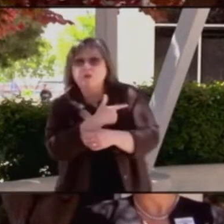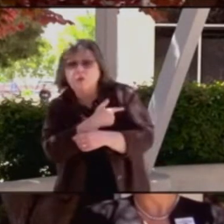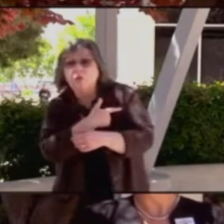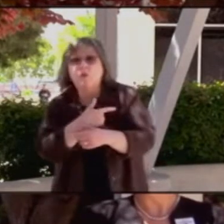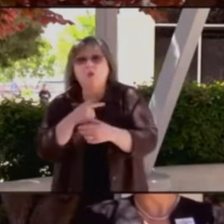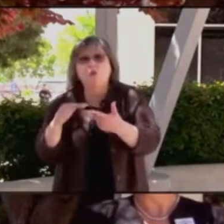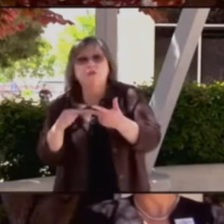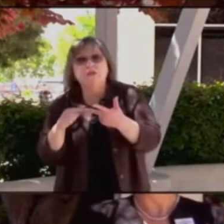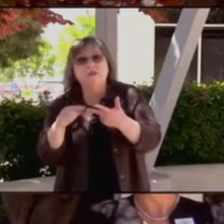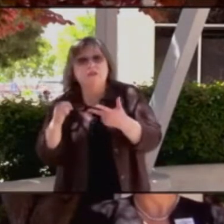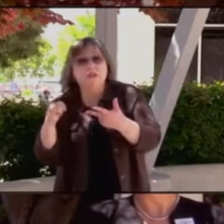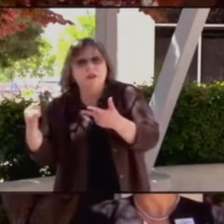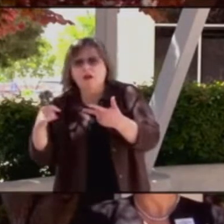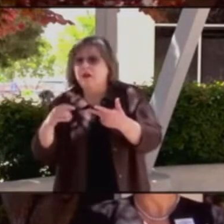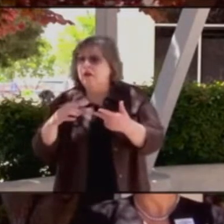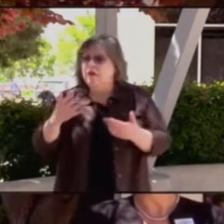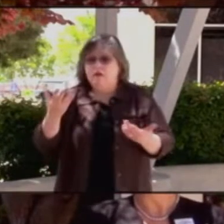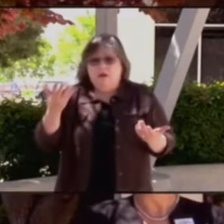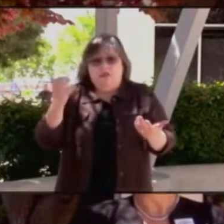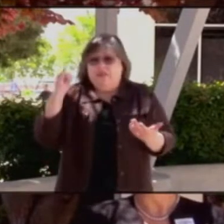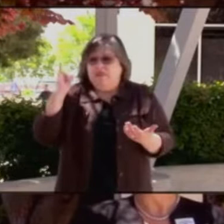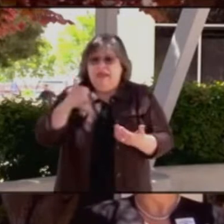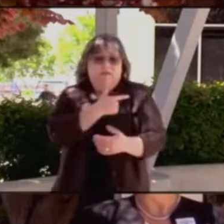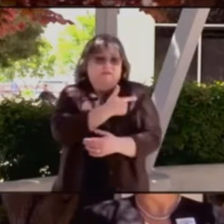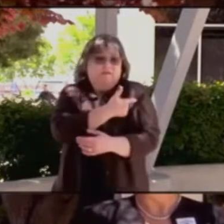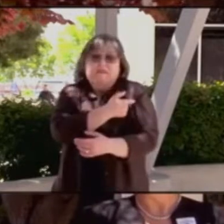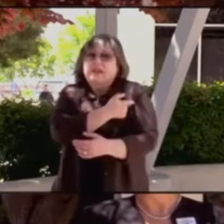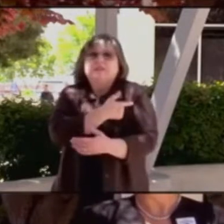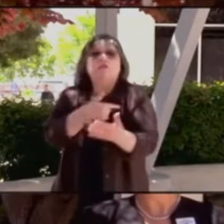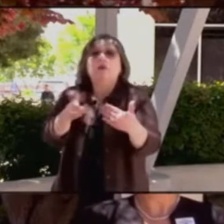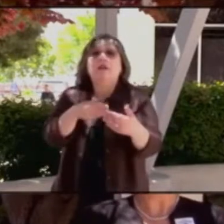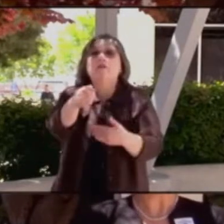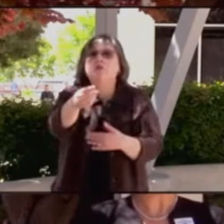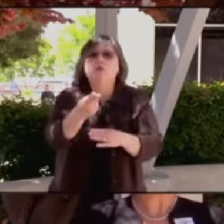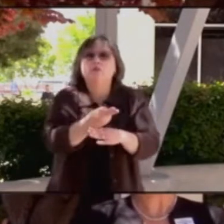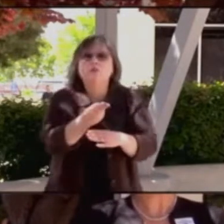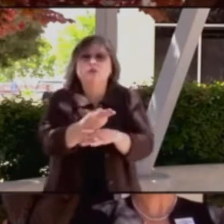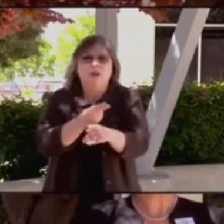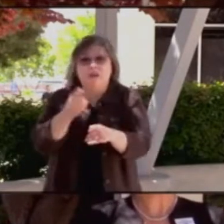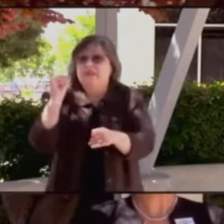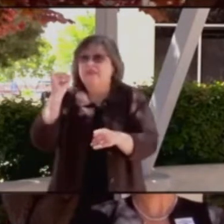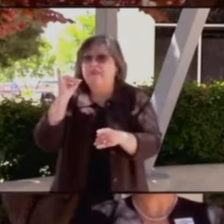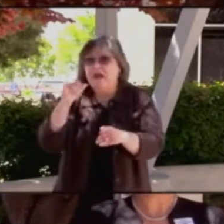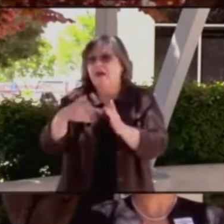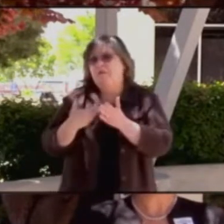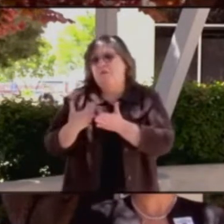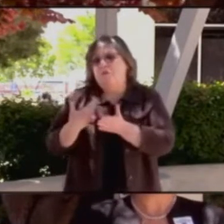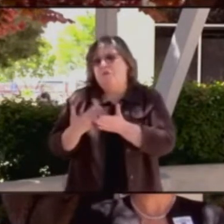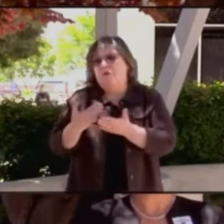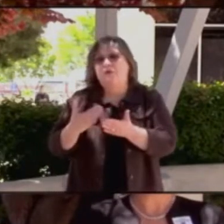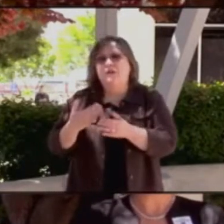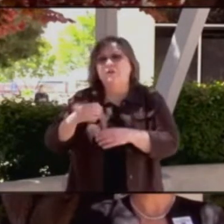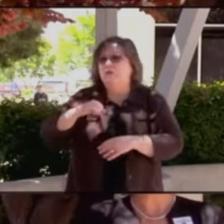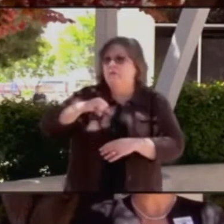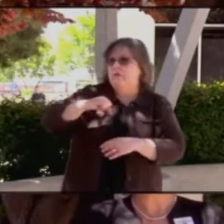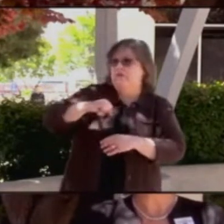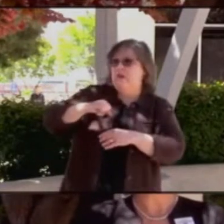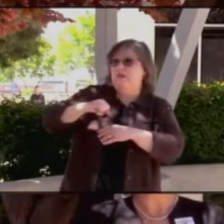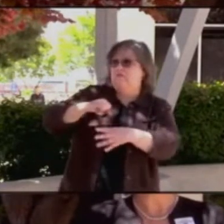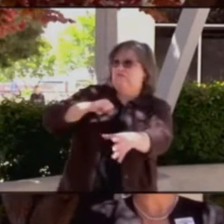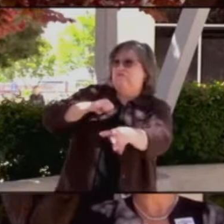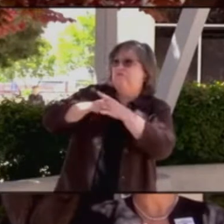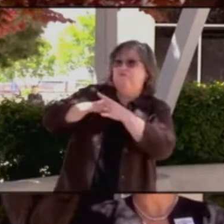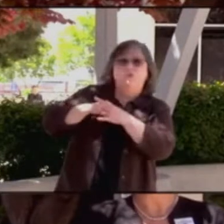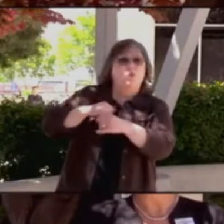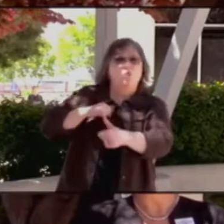only prevent yourself from getting the COVID, but also the transmission of COVID to other people